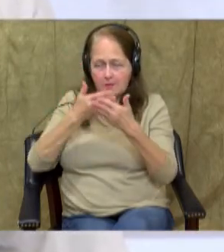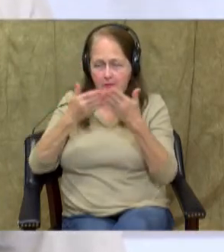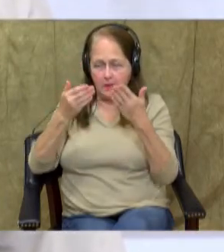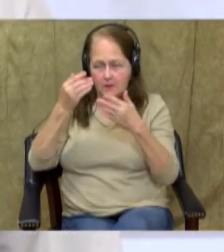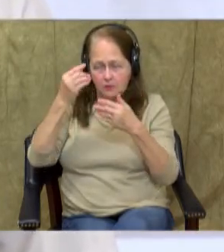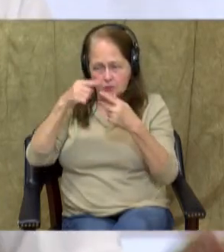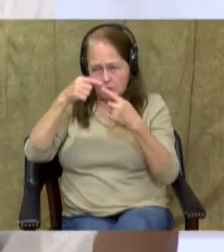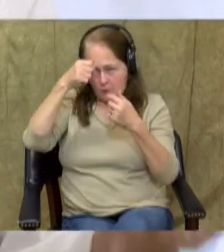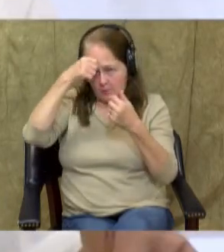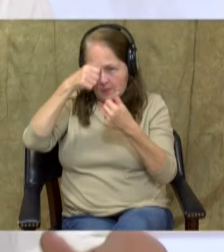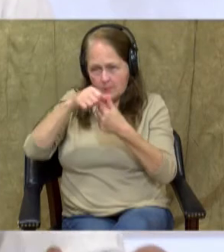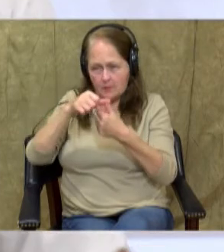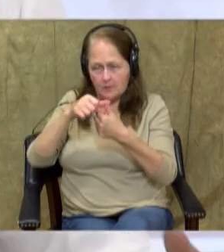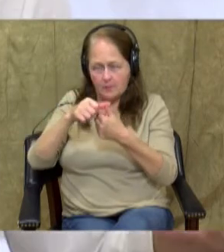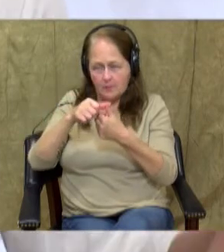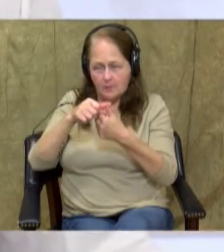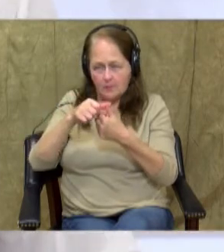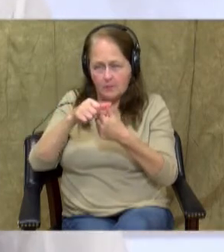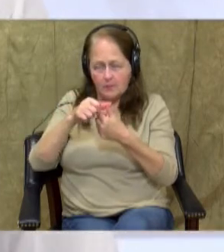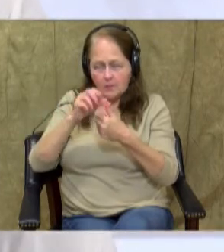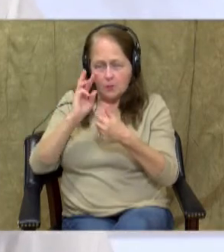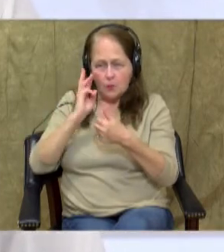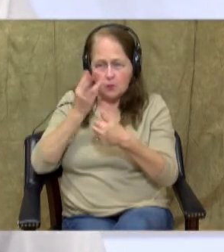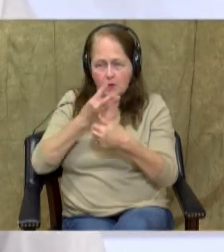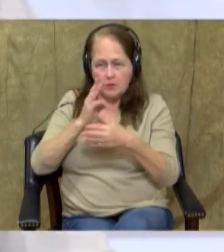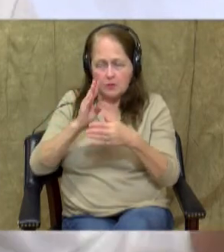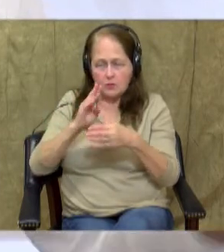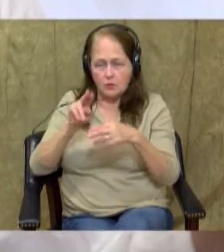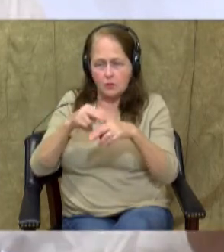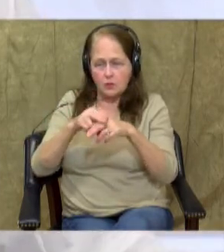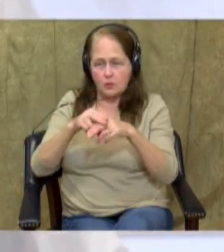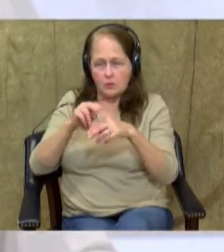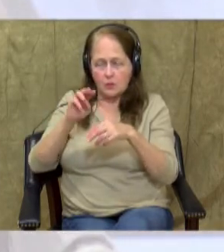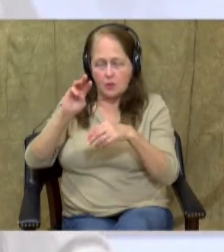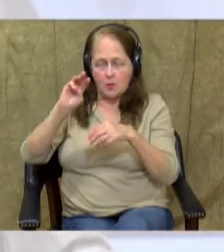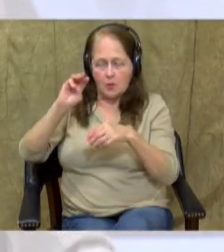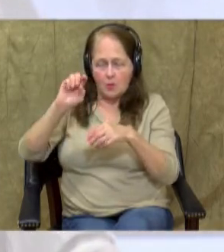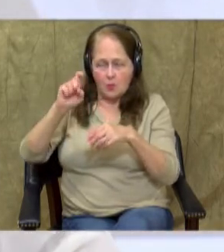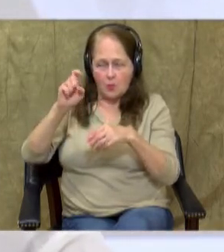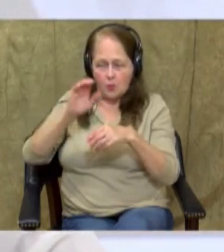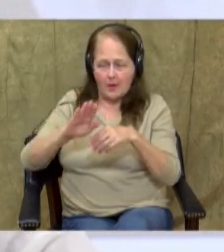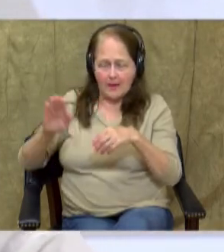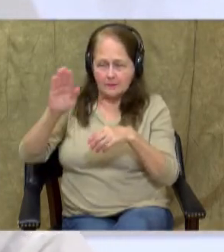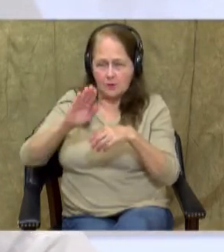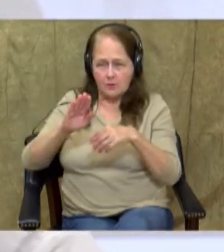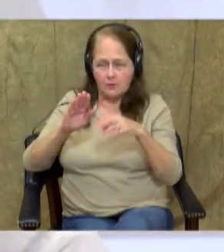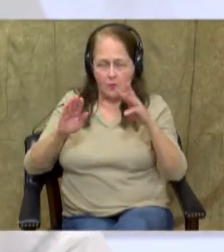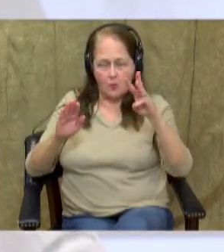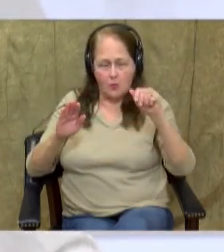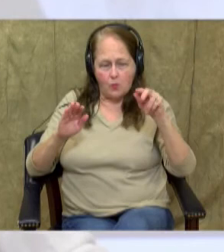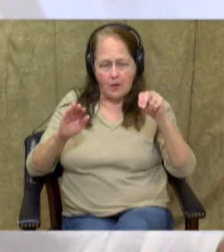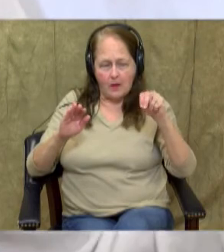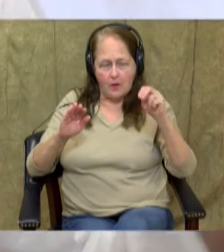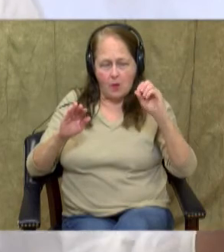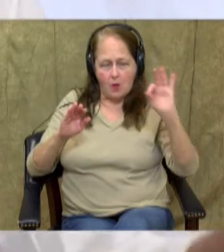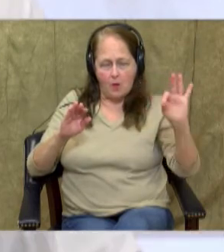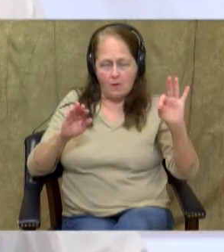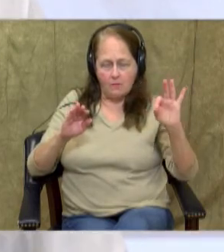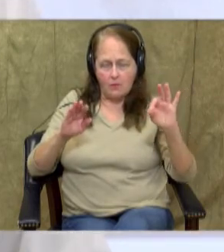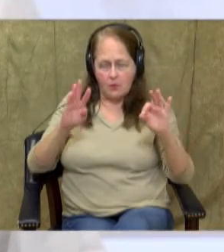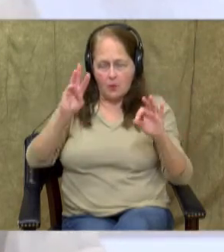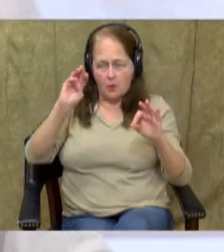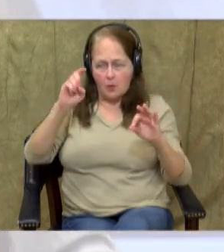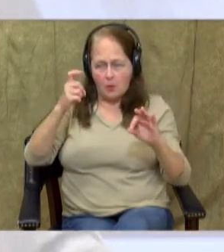remember. In this one, what we normally say is wax on, wane off. Wax